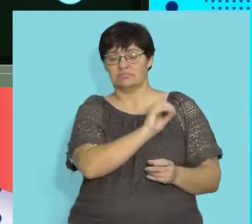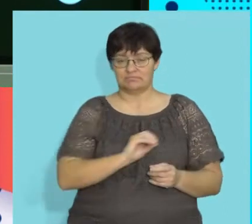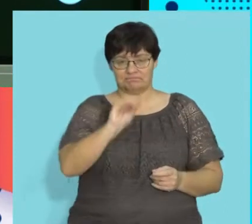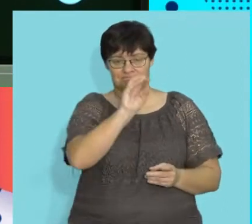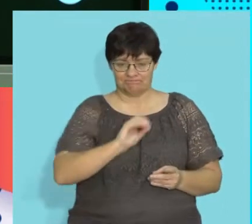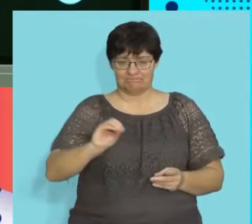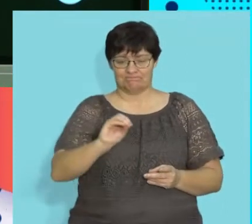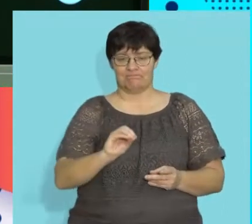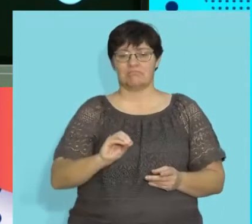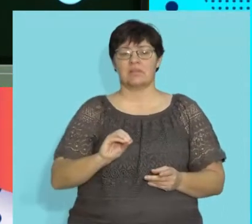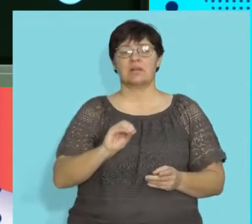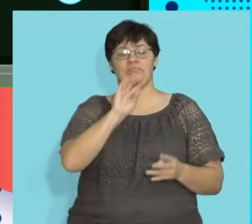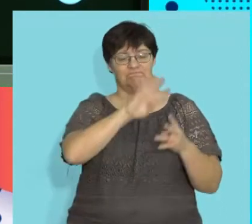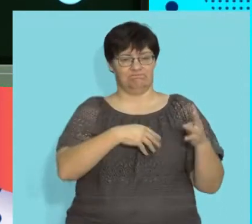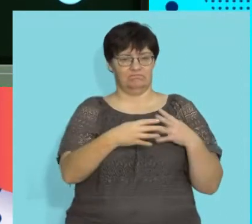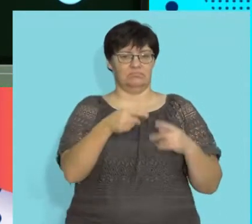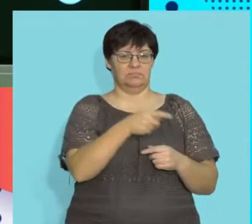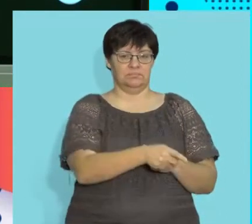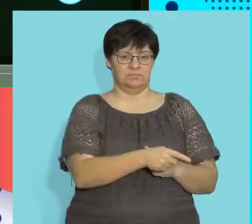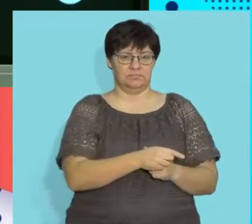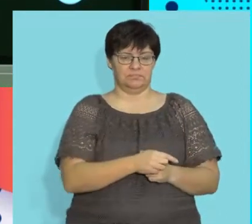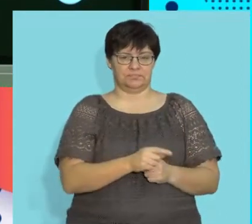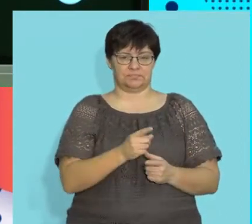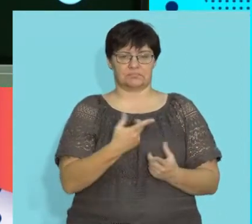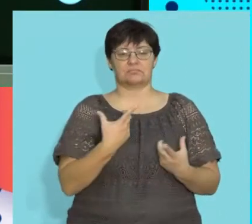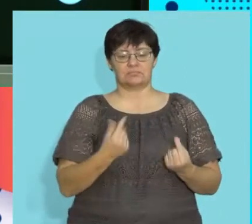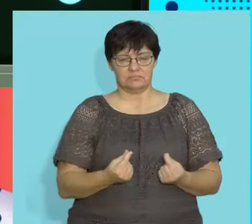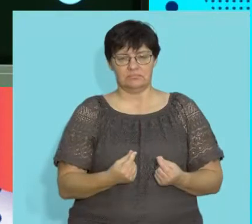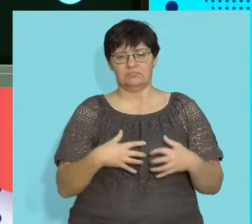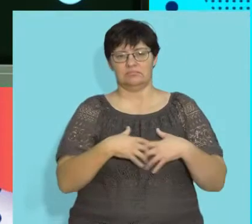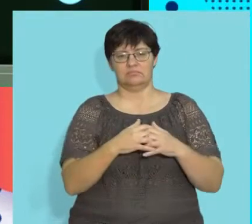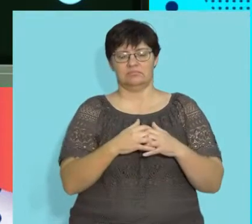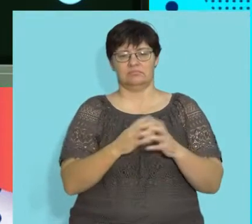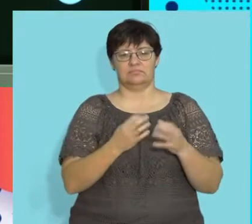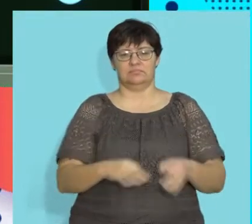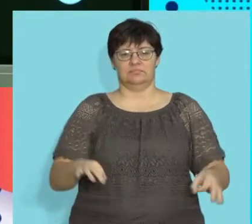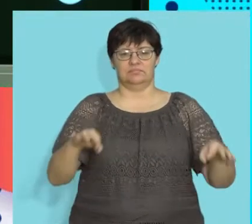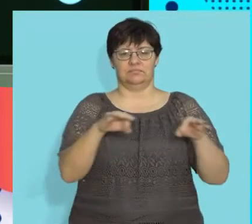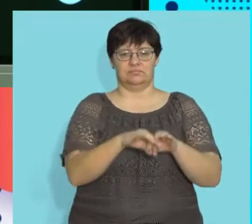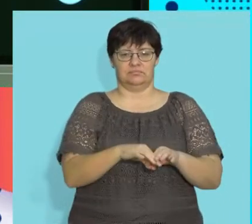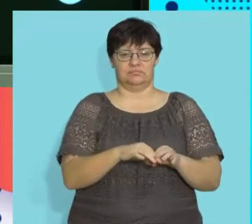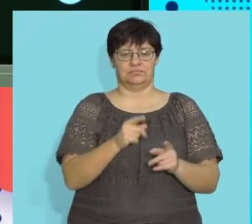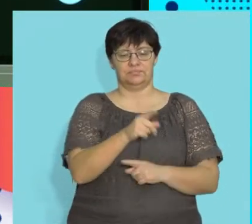substitute everything into my arithmetic series formula, and then I can actually determine the